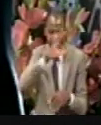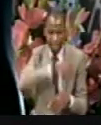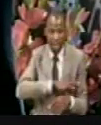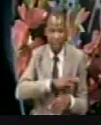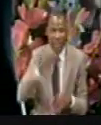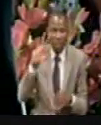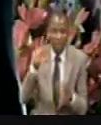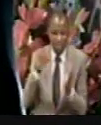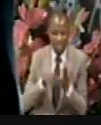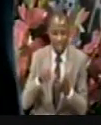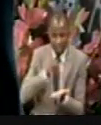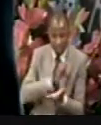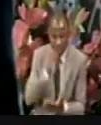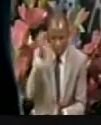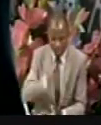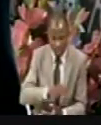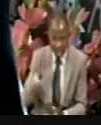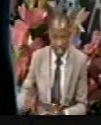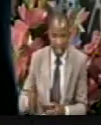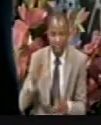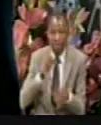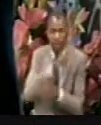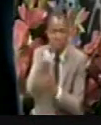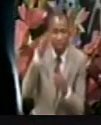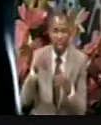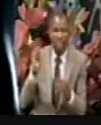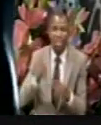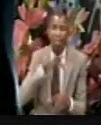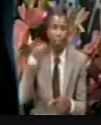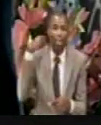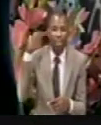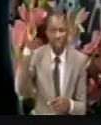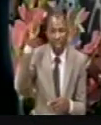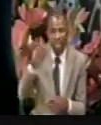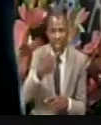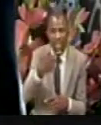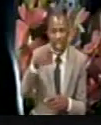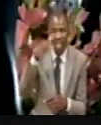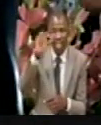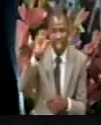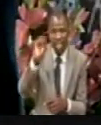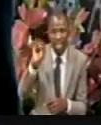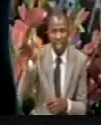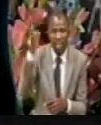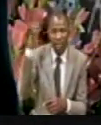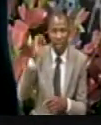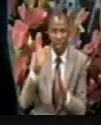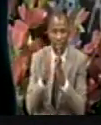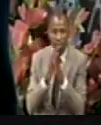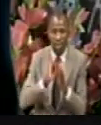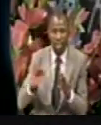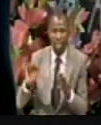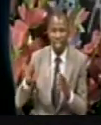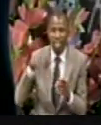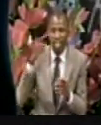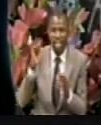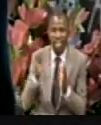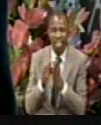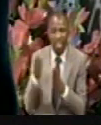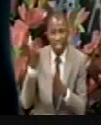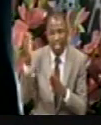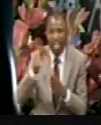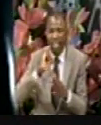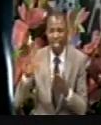up with the requirement. I could not submit it, but I want to be a beneficiary. And when the GS was